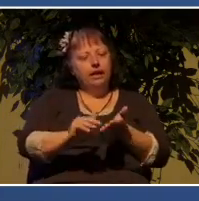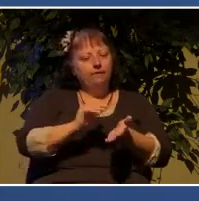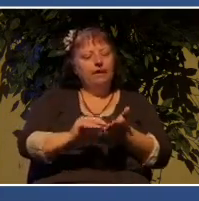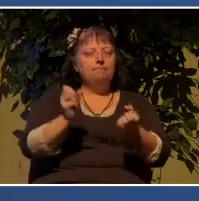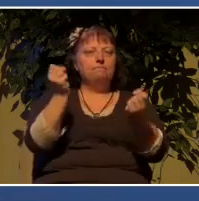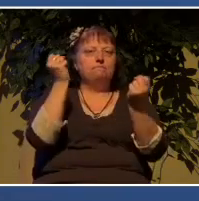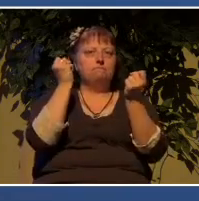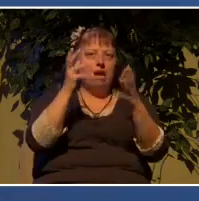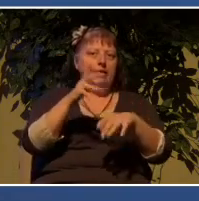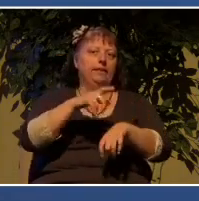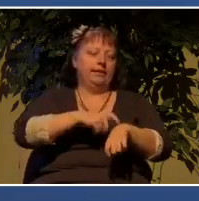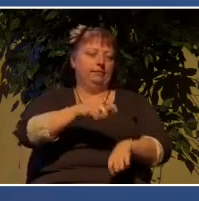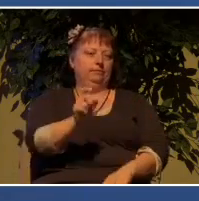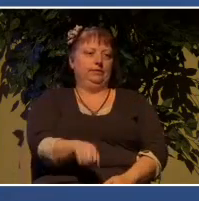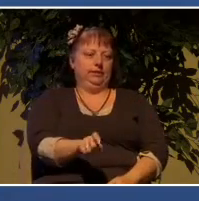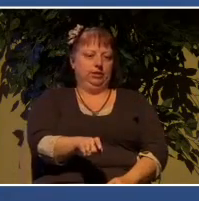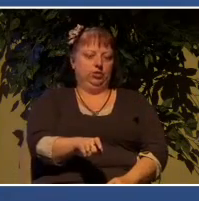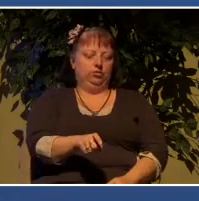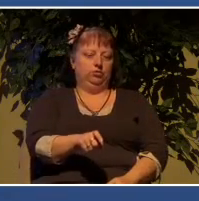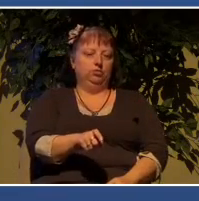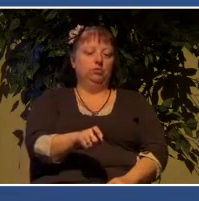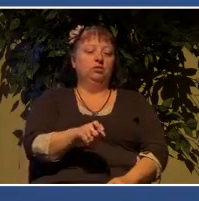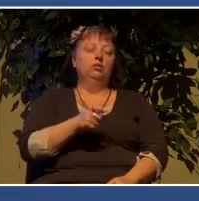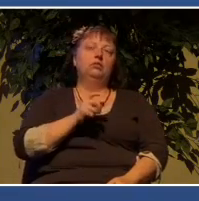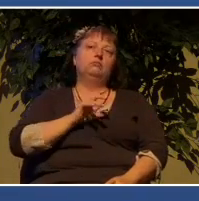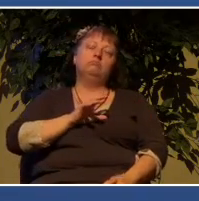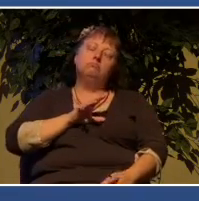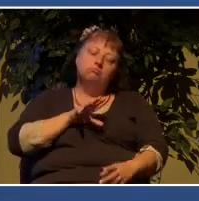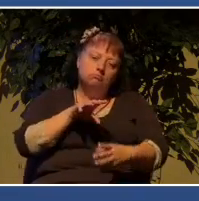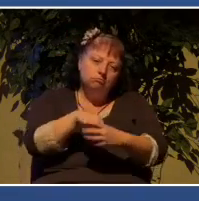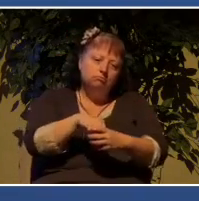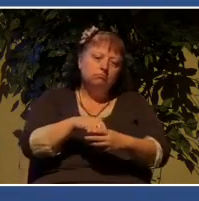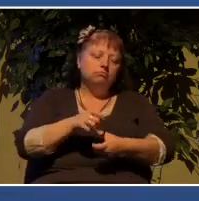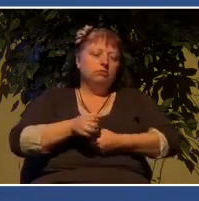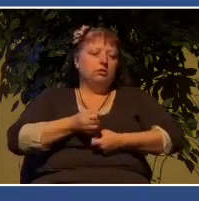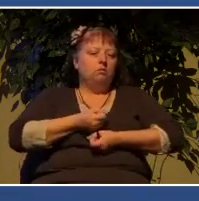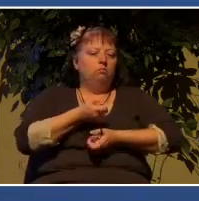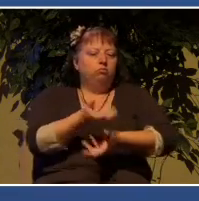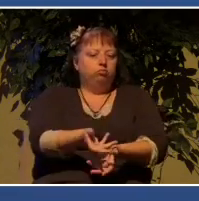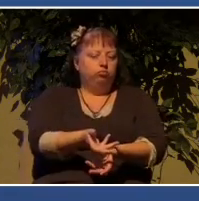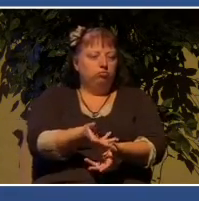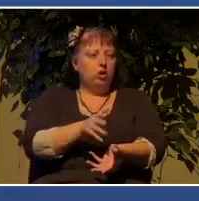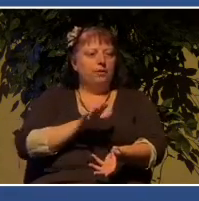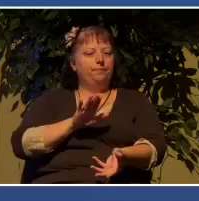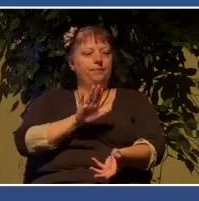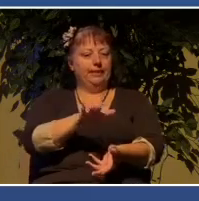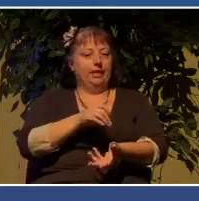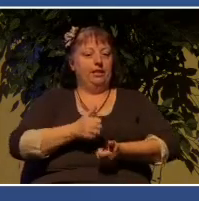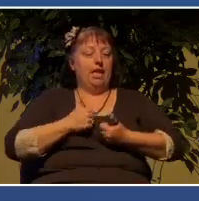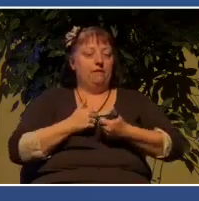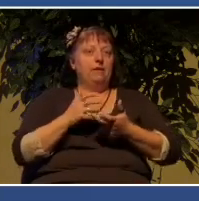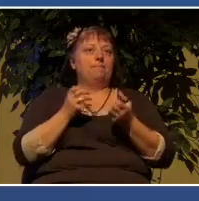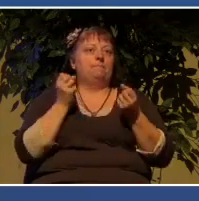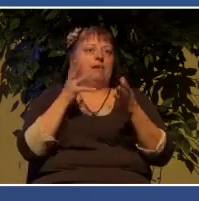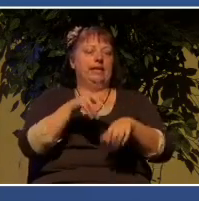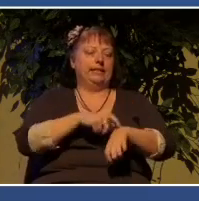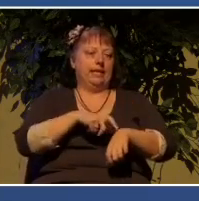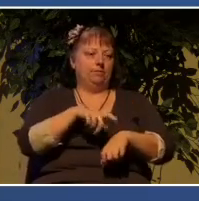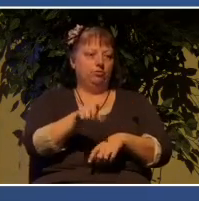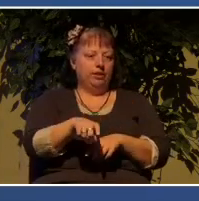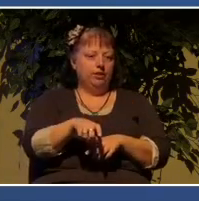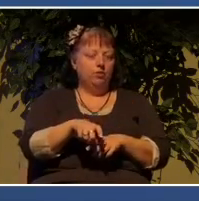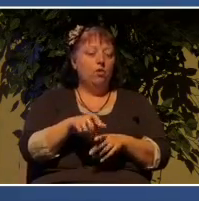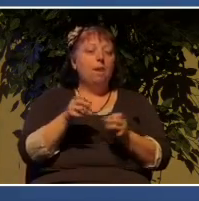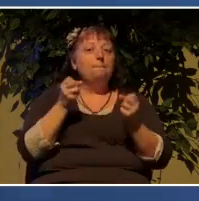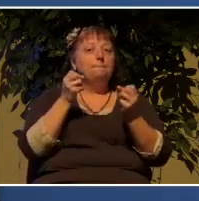forgiveness. And pour yourself into their lives as many times as you need to, legitimately and